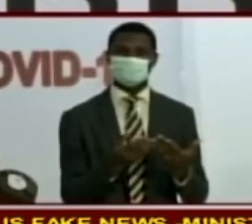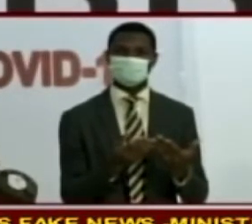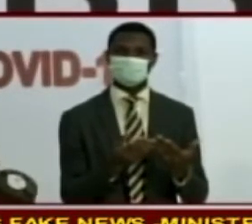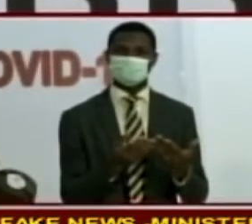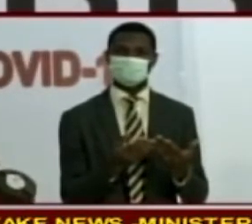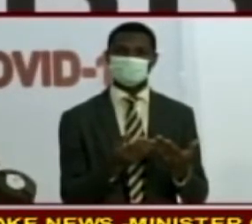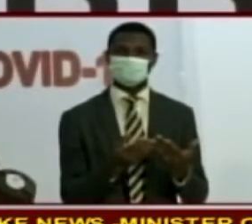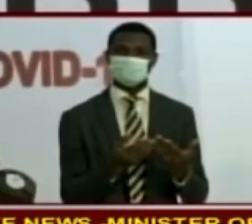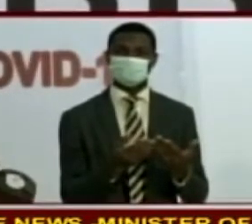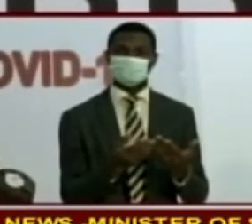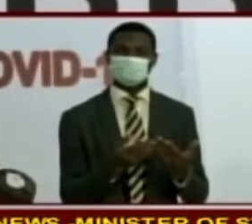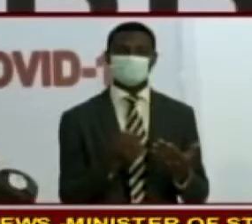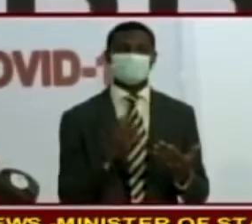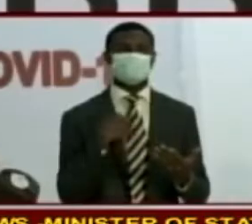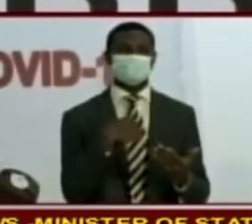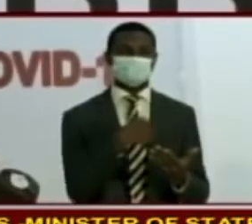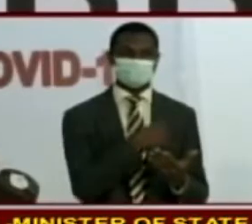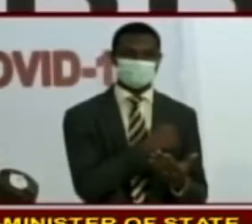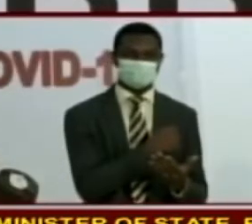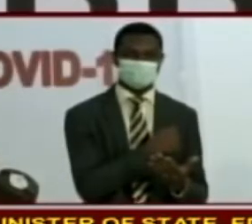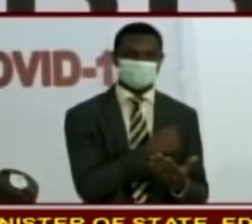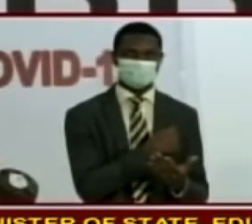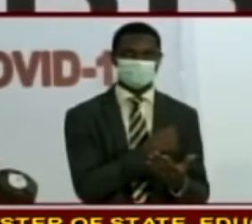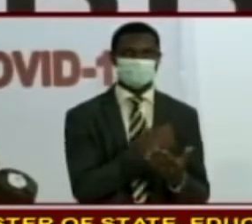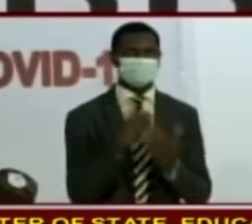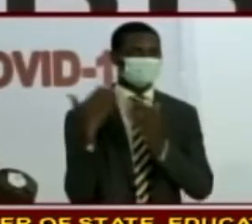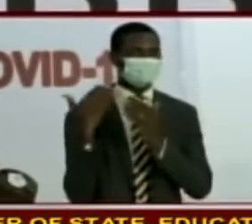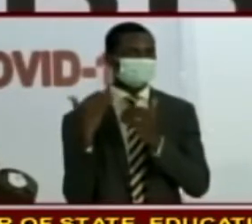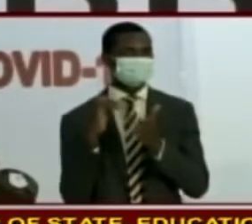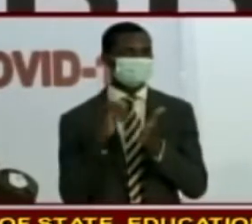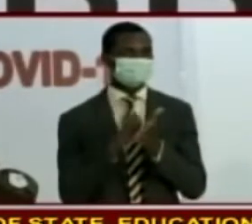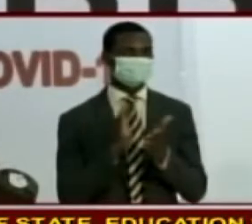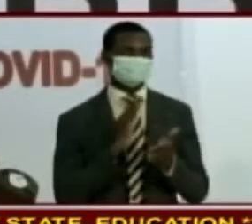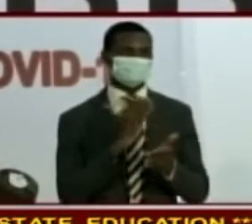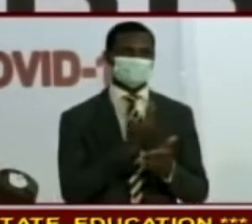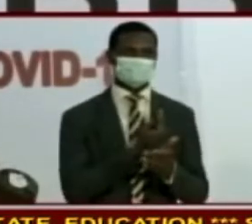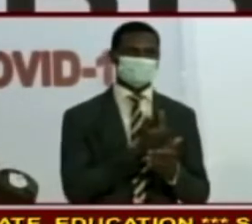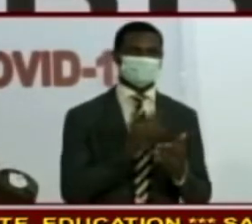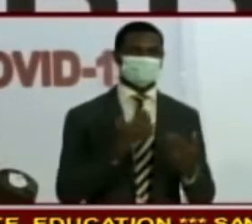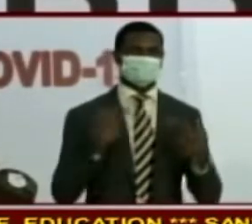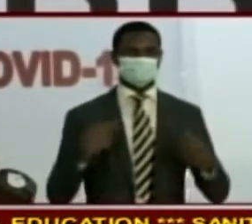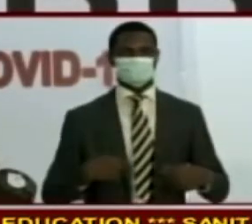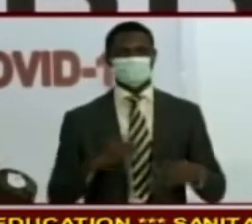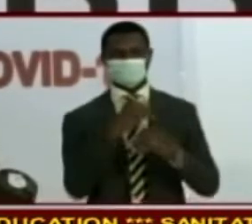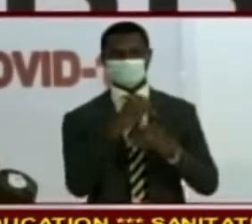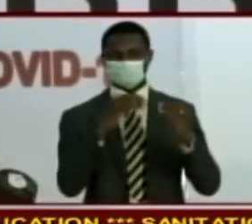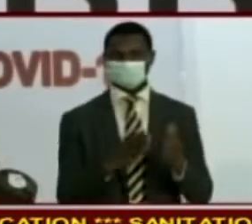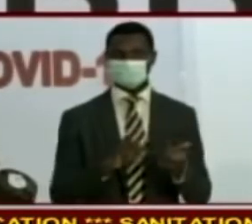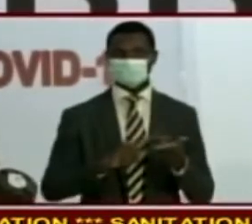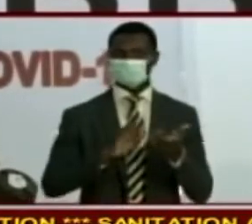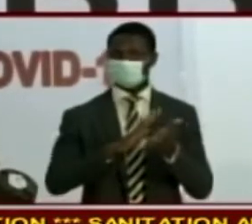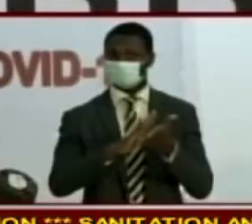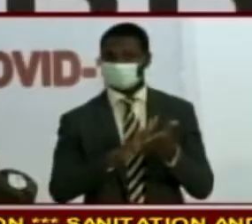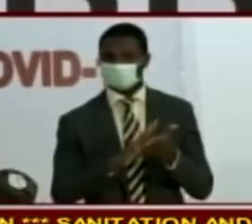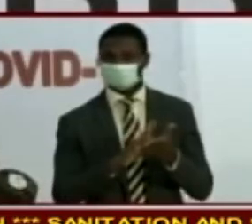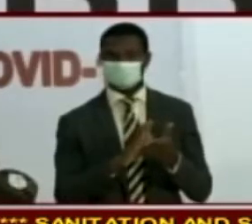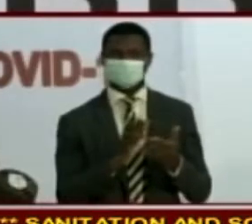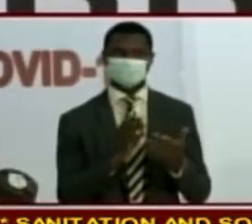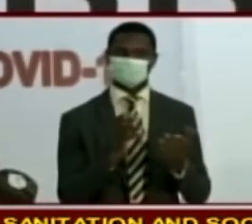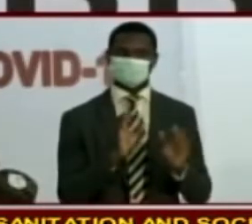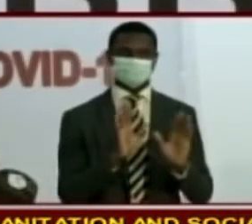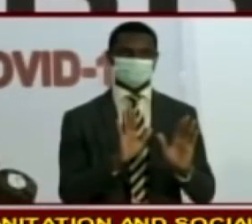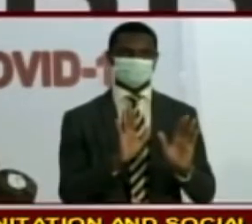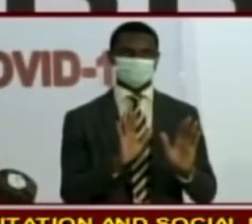environmental health officers to do so, and that they are being charged exorbitant prices. Well, about